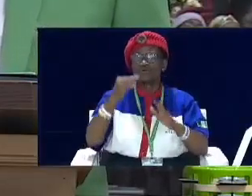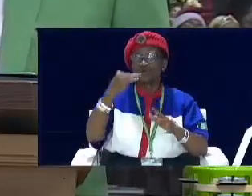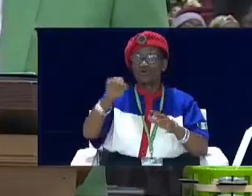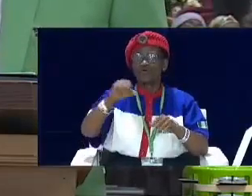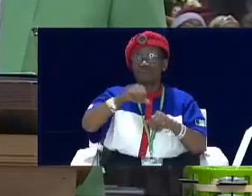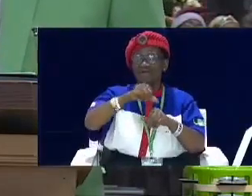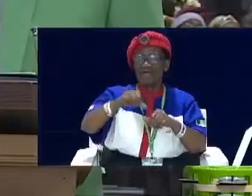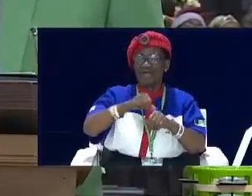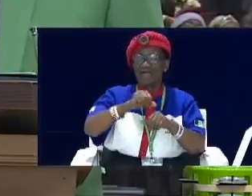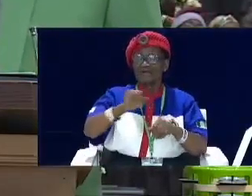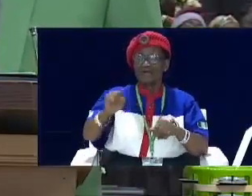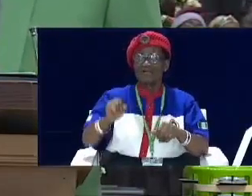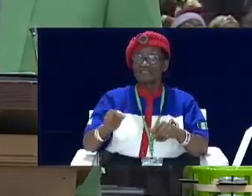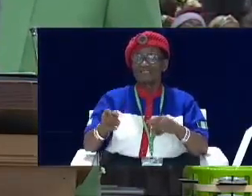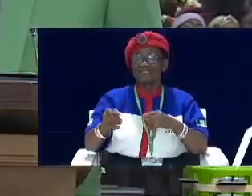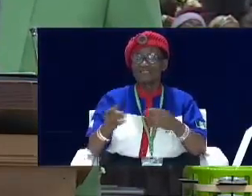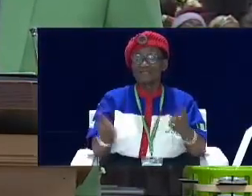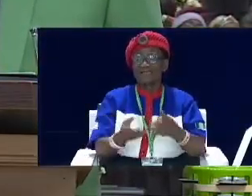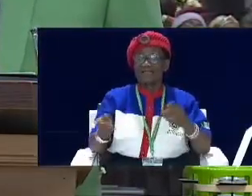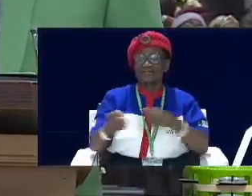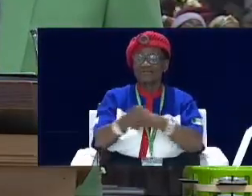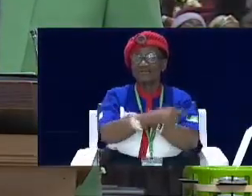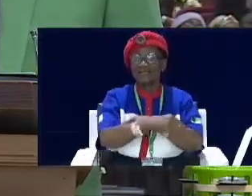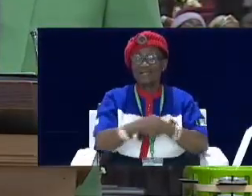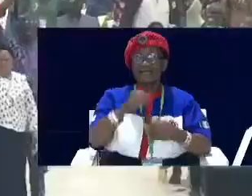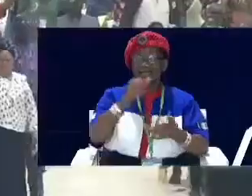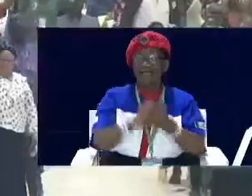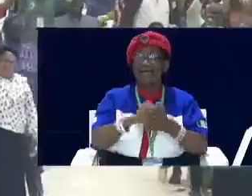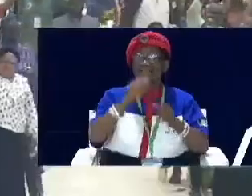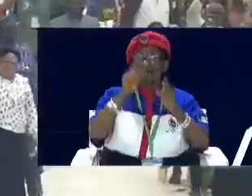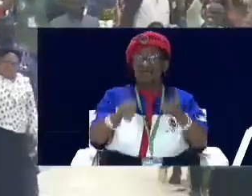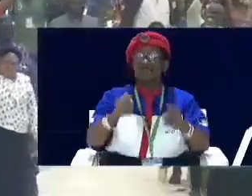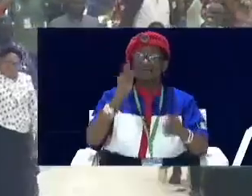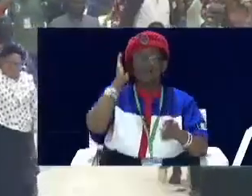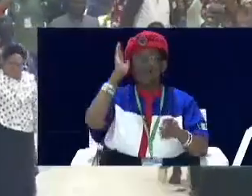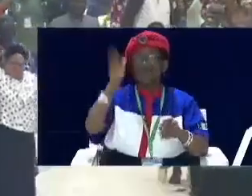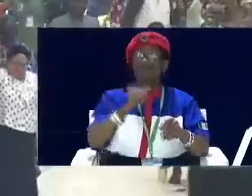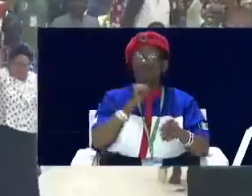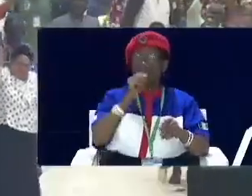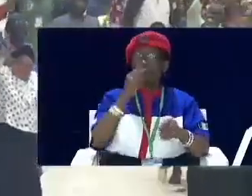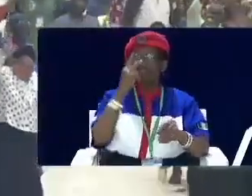anointing, that fellow will not see the new